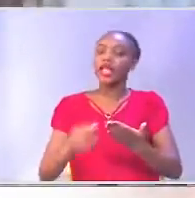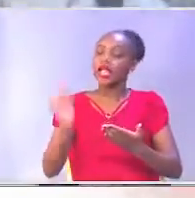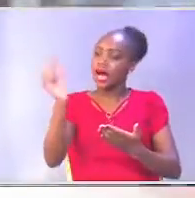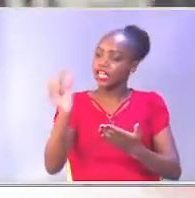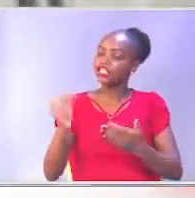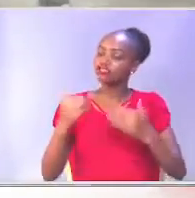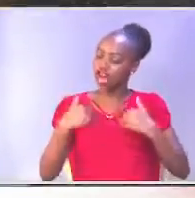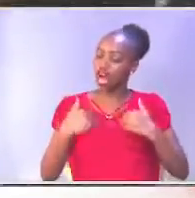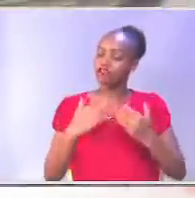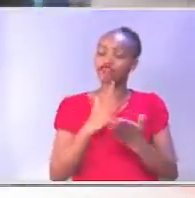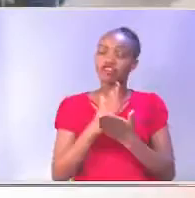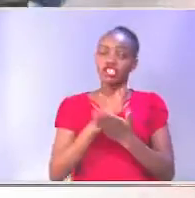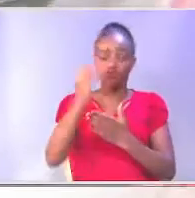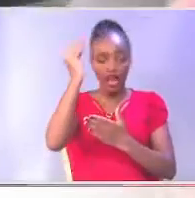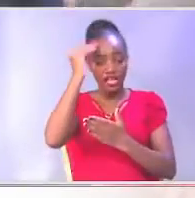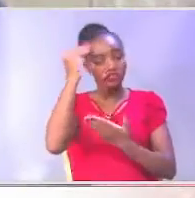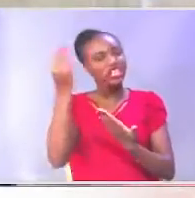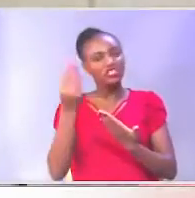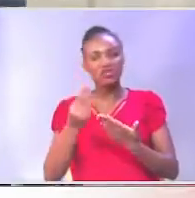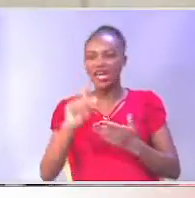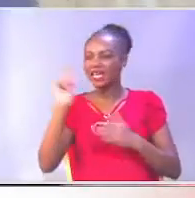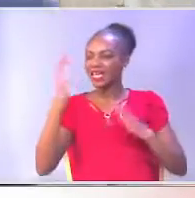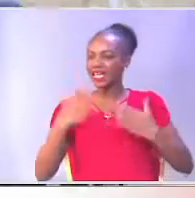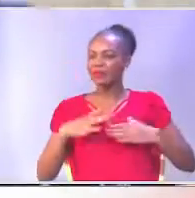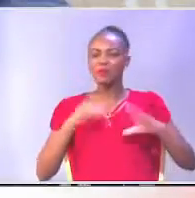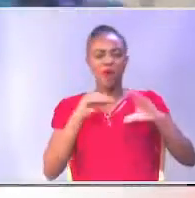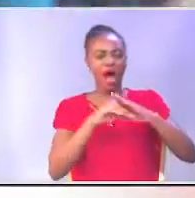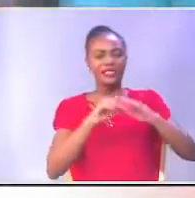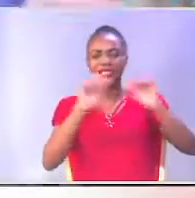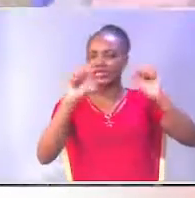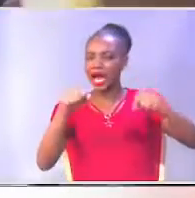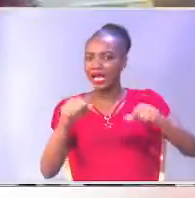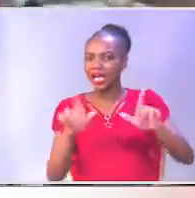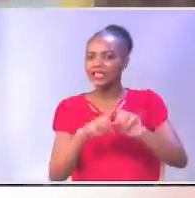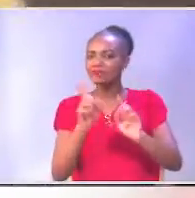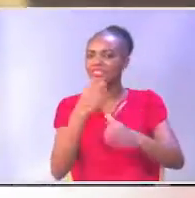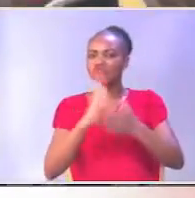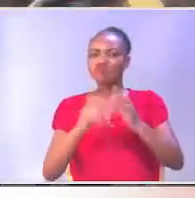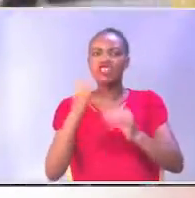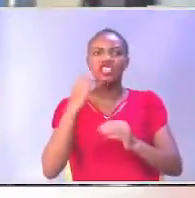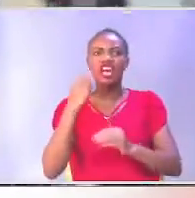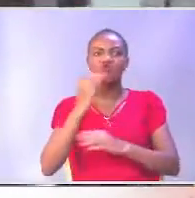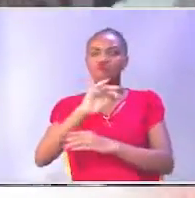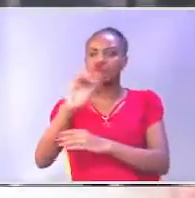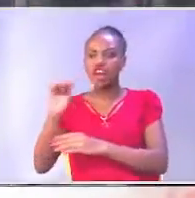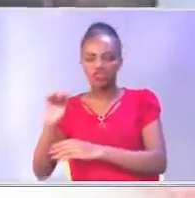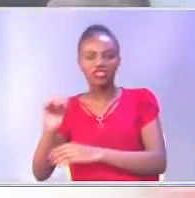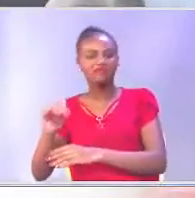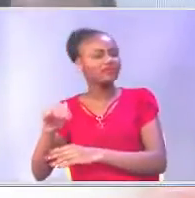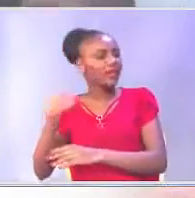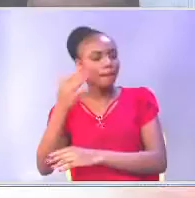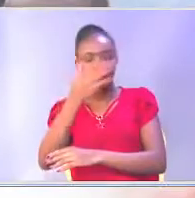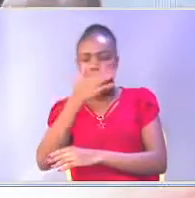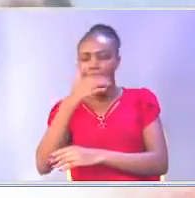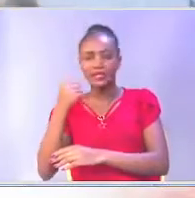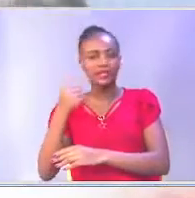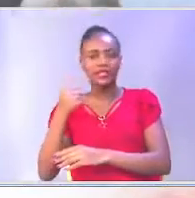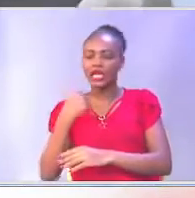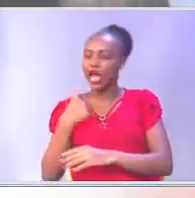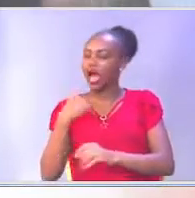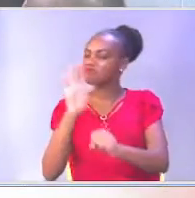make education affordable to all Kenyans, noting that Nakuru County is a major food basket for the country.